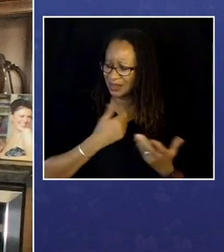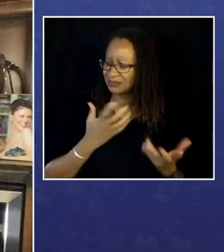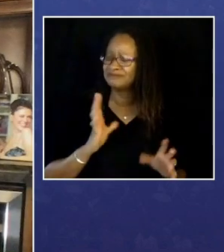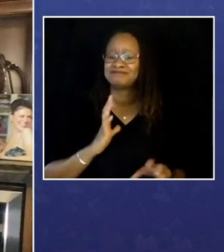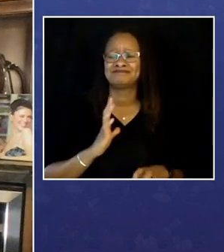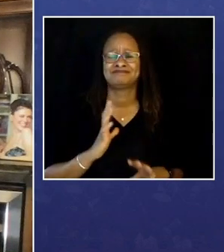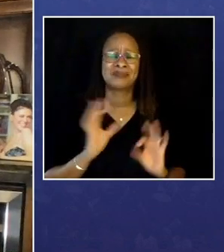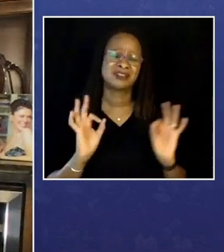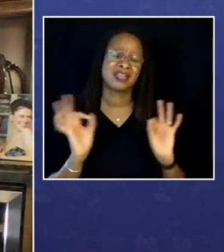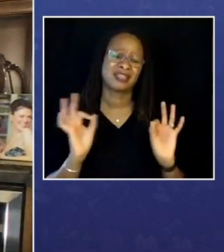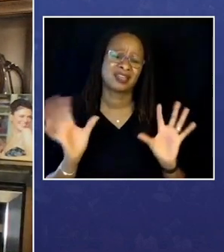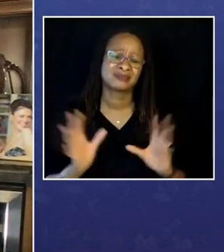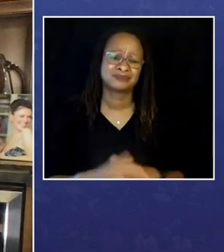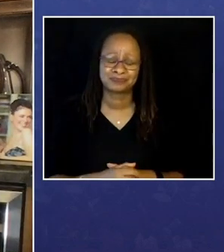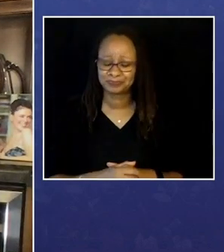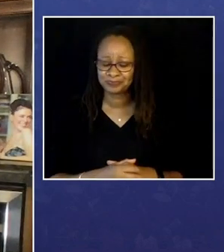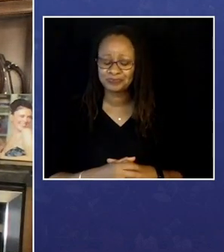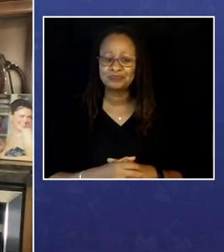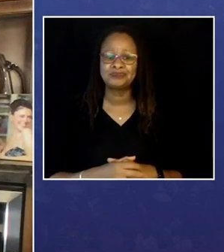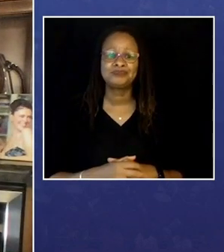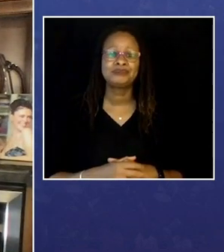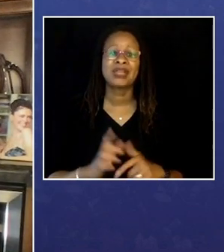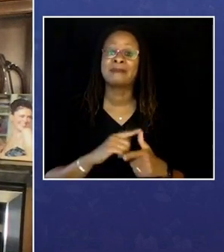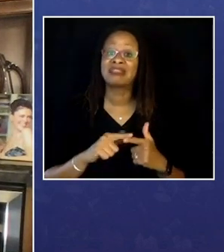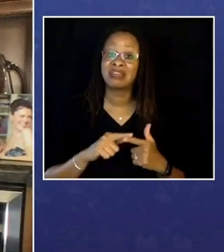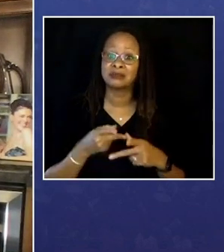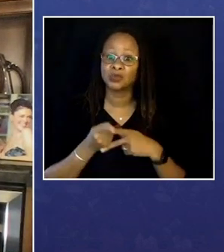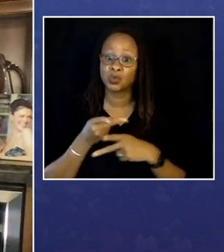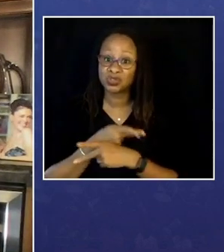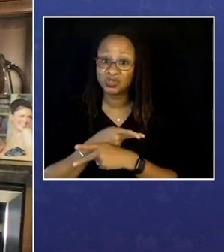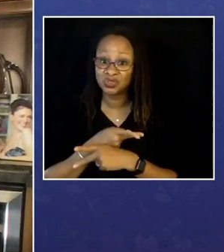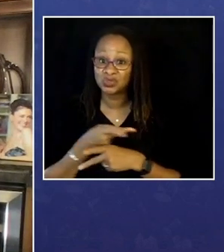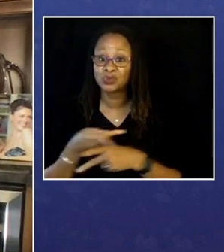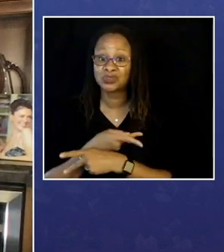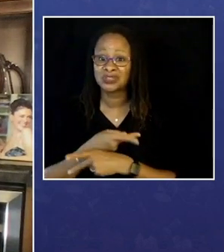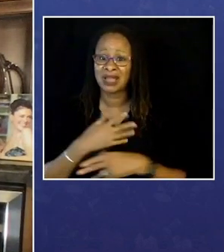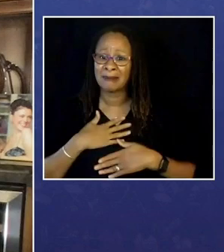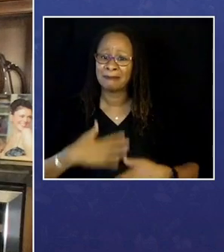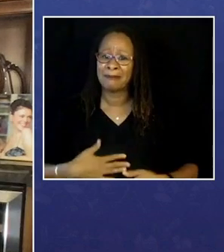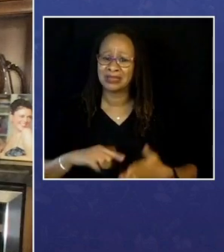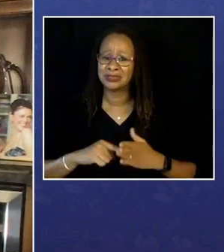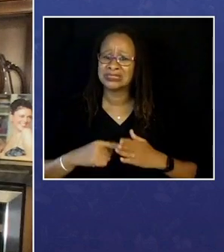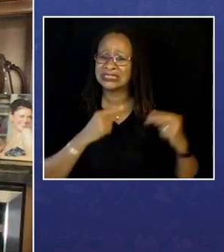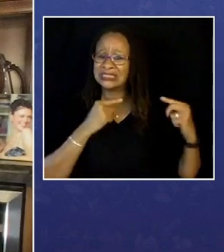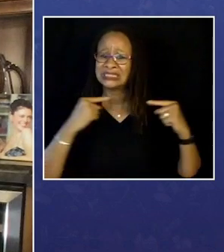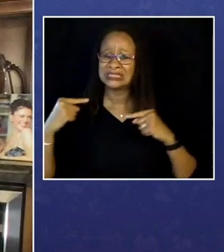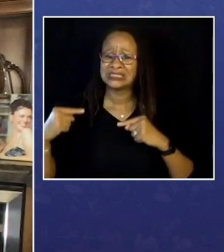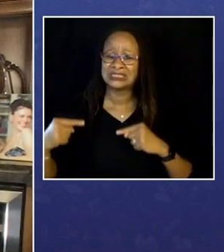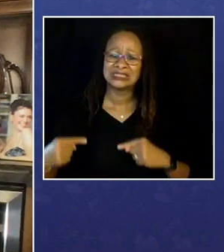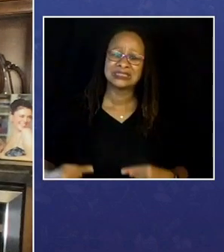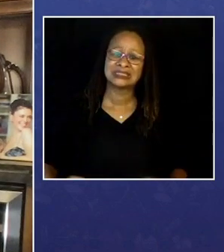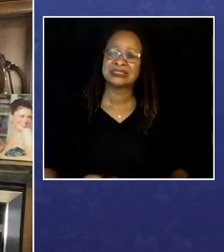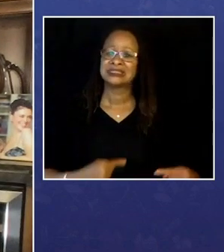it was just nothing, you know, but then it got worse. My body began to ache so much that it